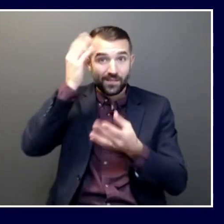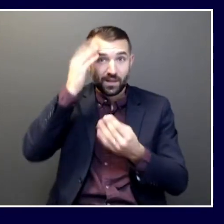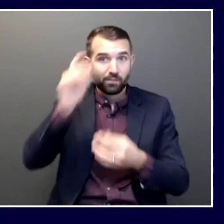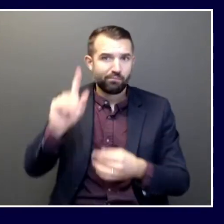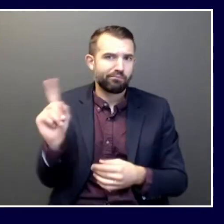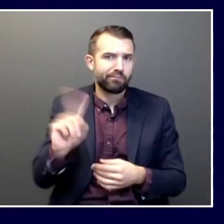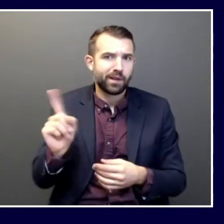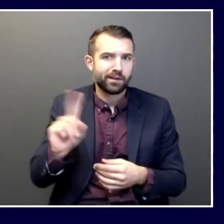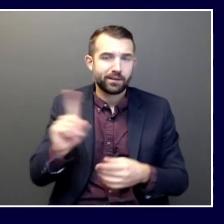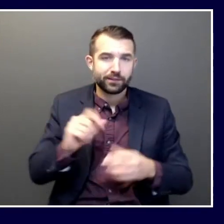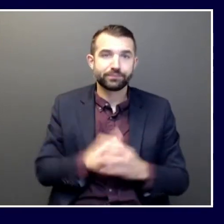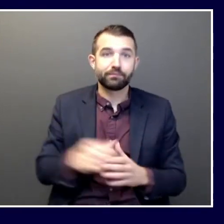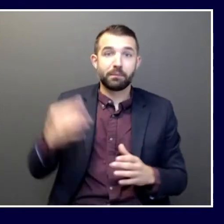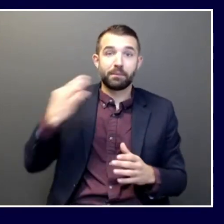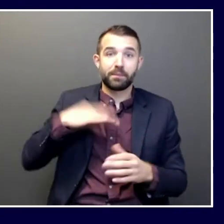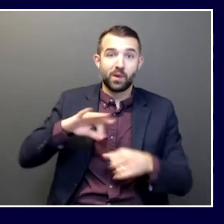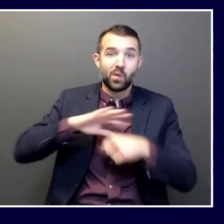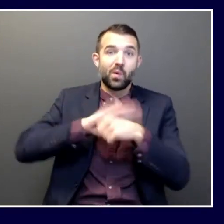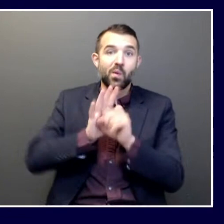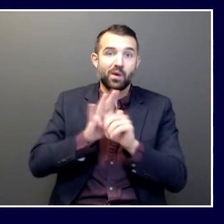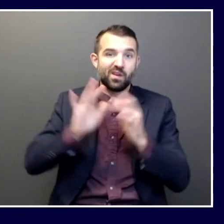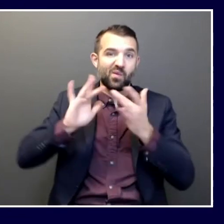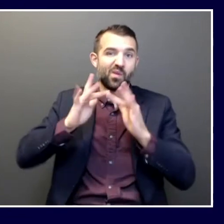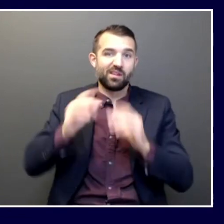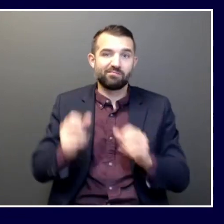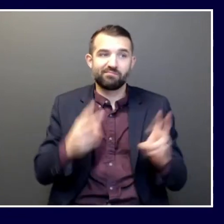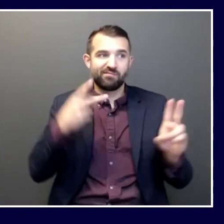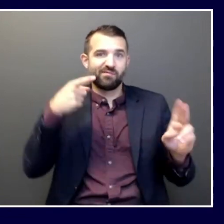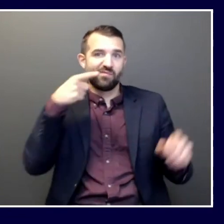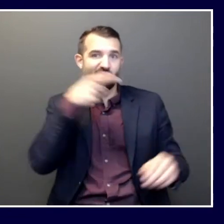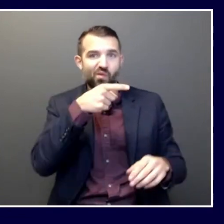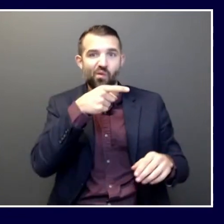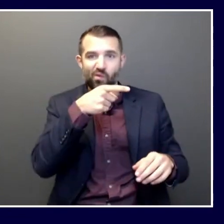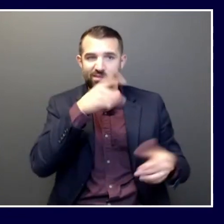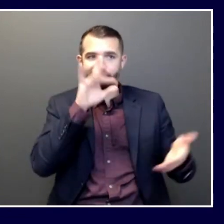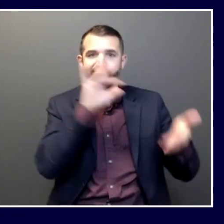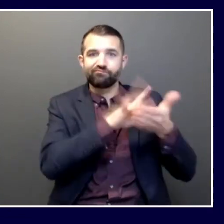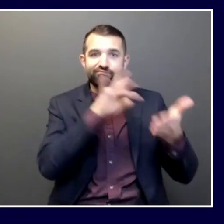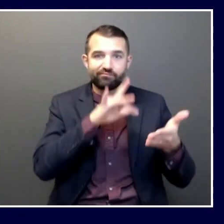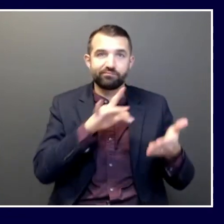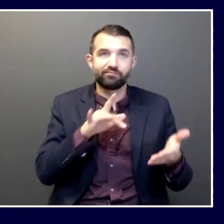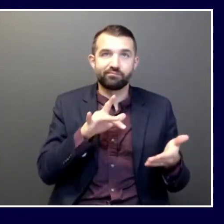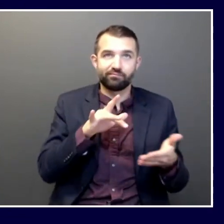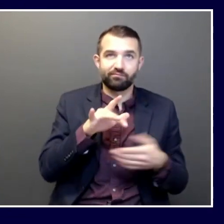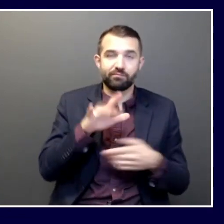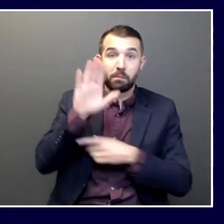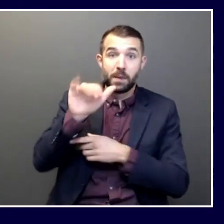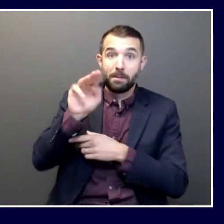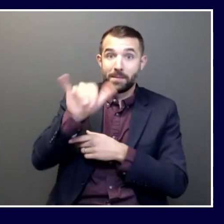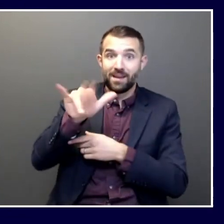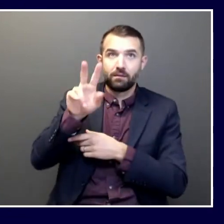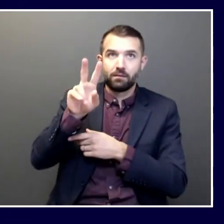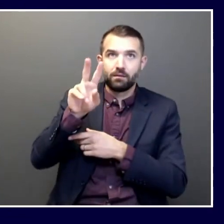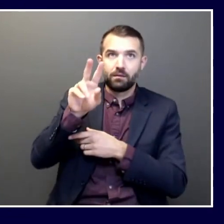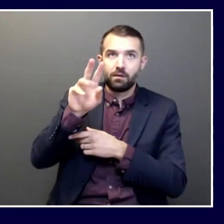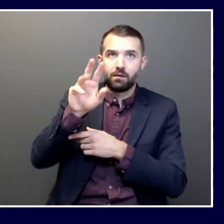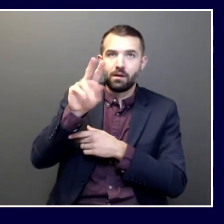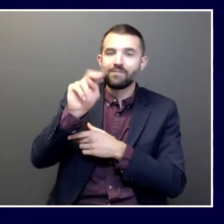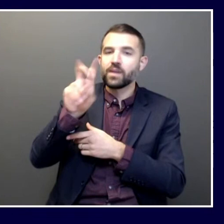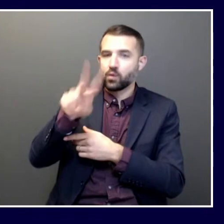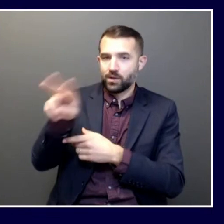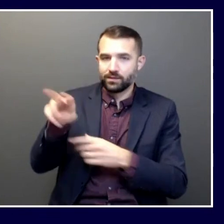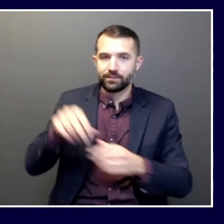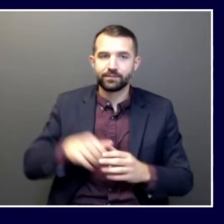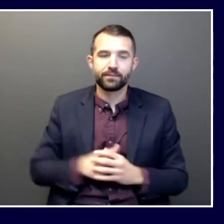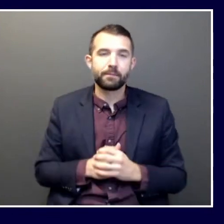website. The deadline for submissions is November 22nd, and we'll announce the winners on December 1st. We invite Maine